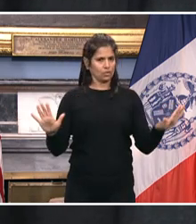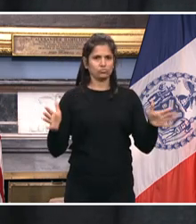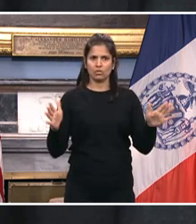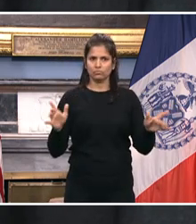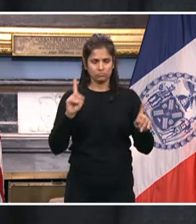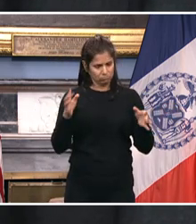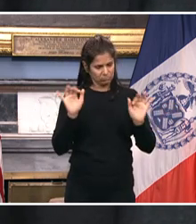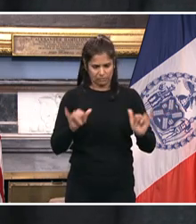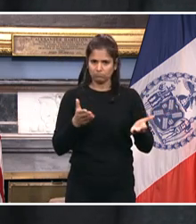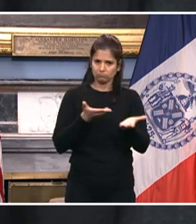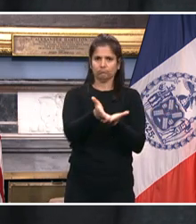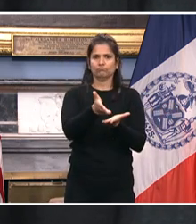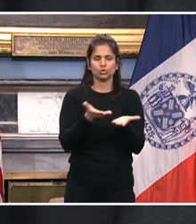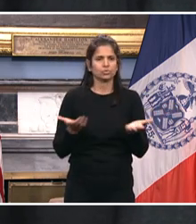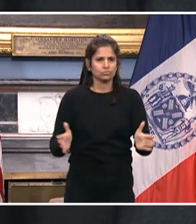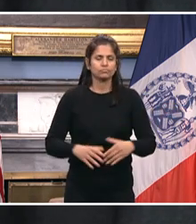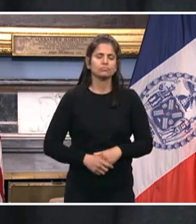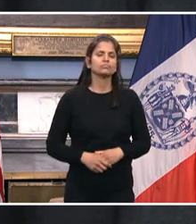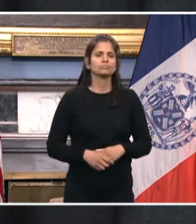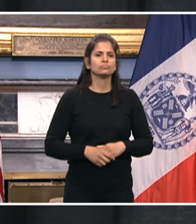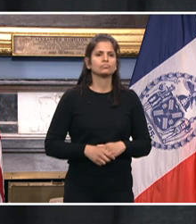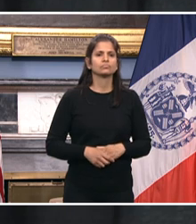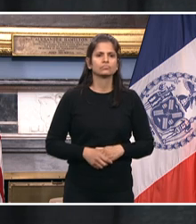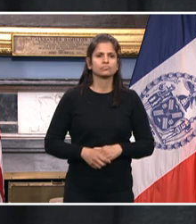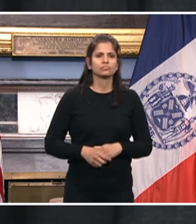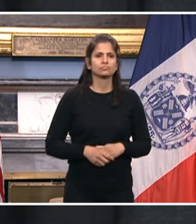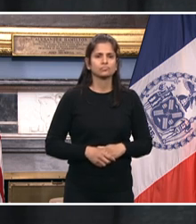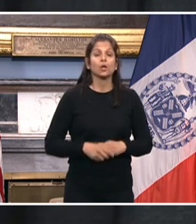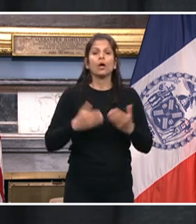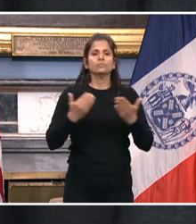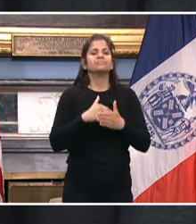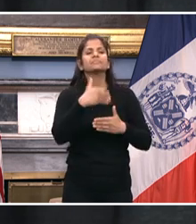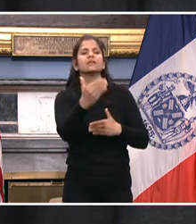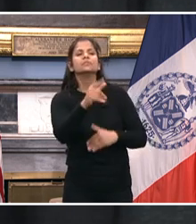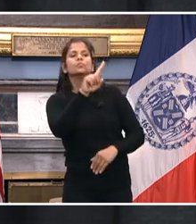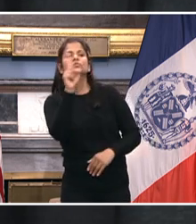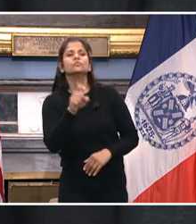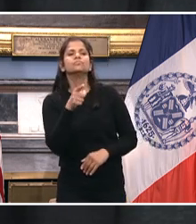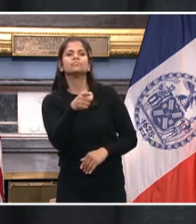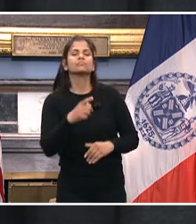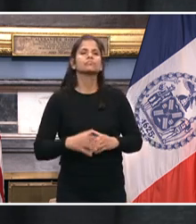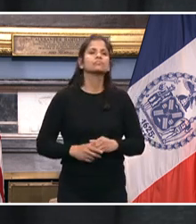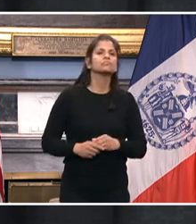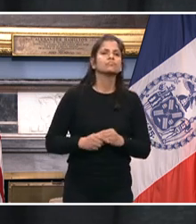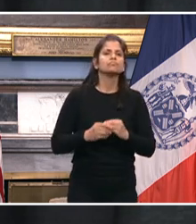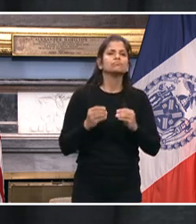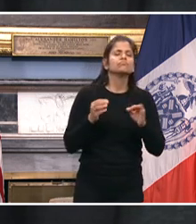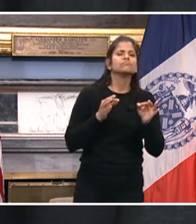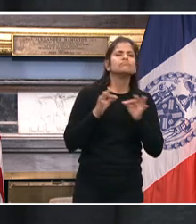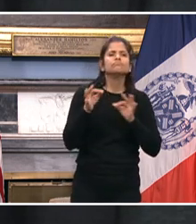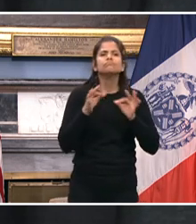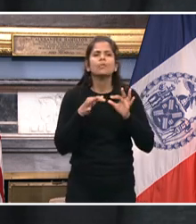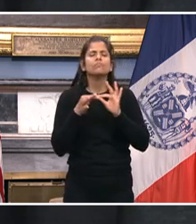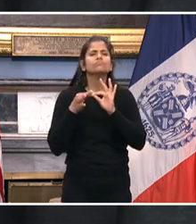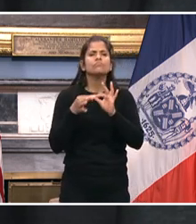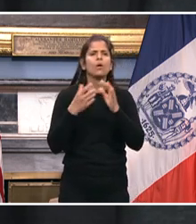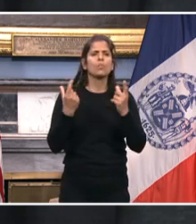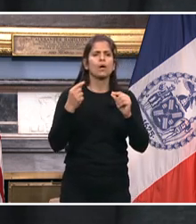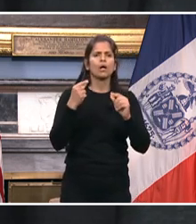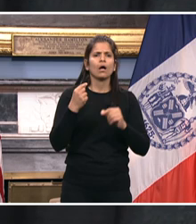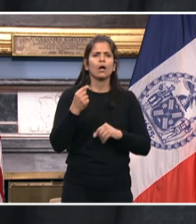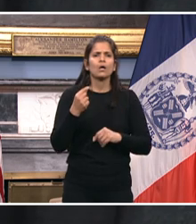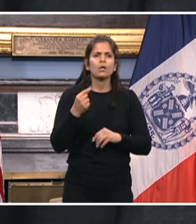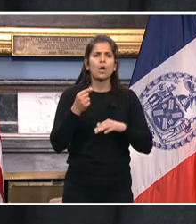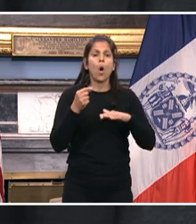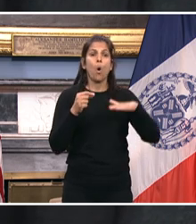more details on the quarantine and isolation facilities? And is this an acknowledgement that perhaps the earlier hospital bed estimations were off? And then I have